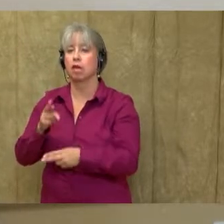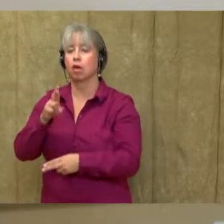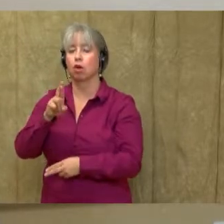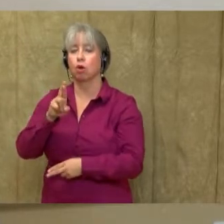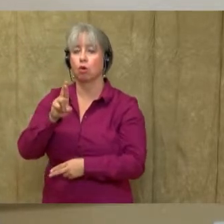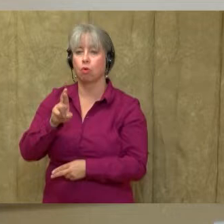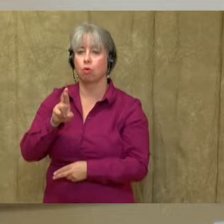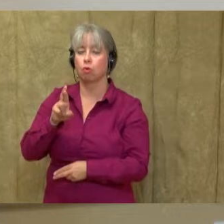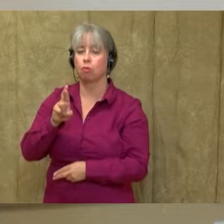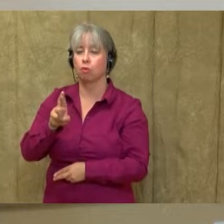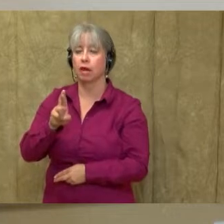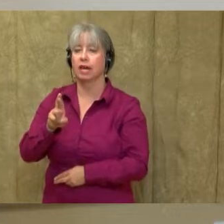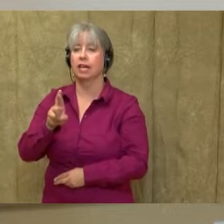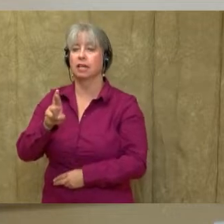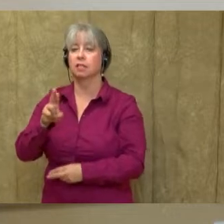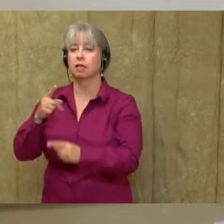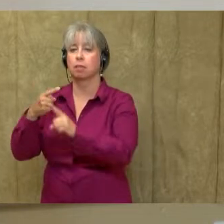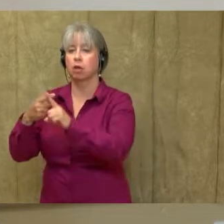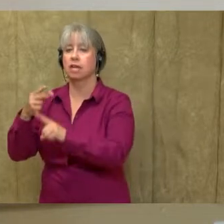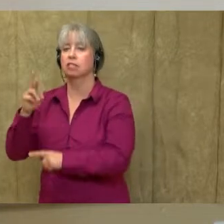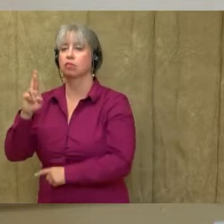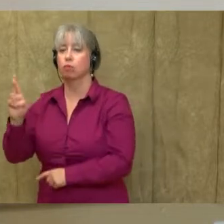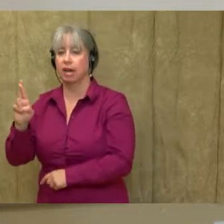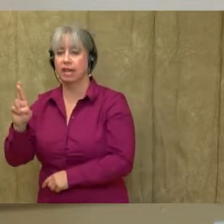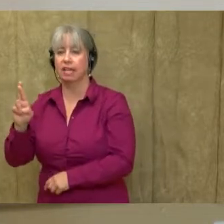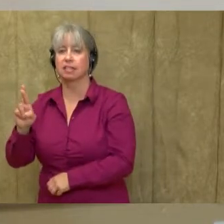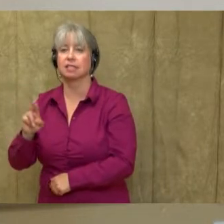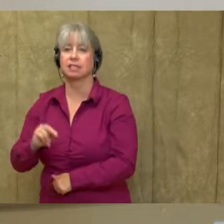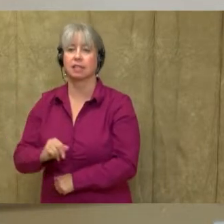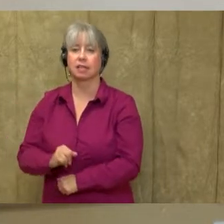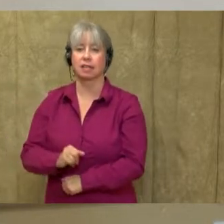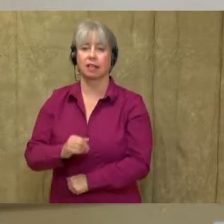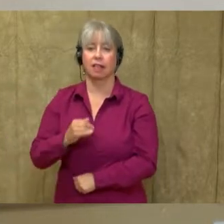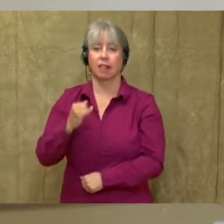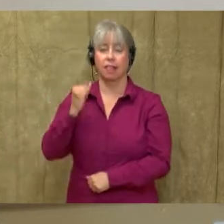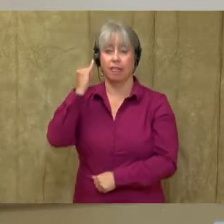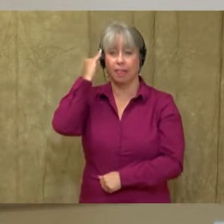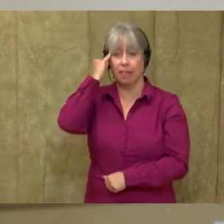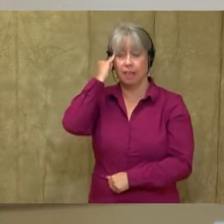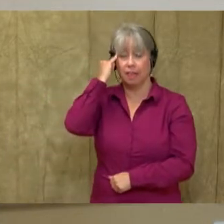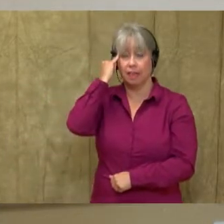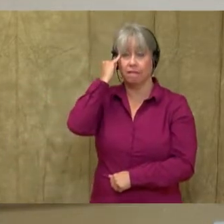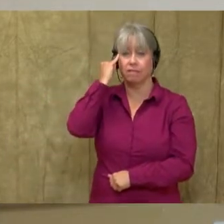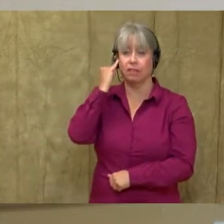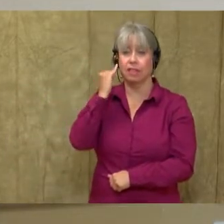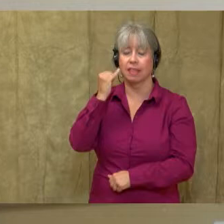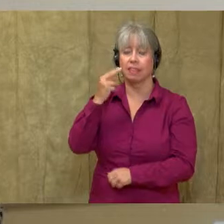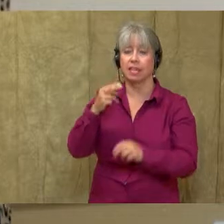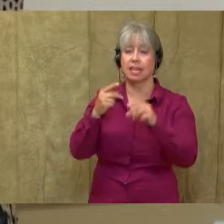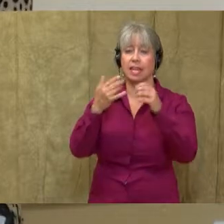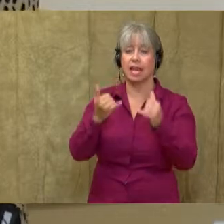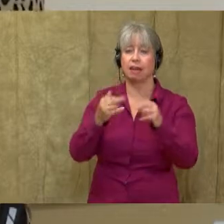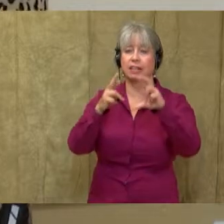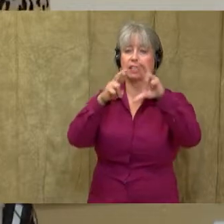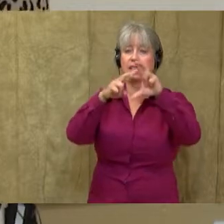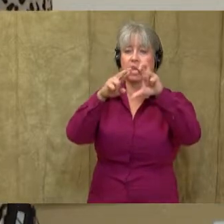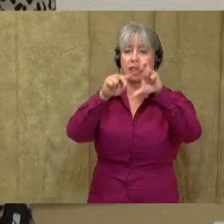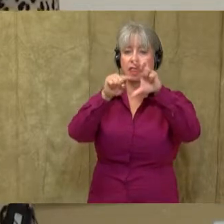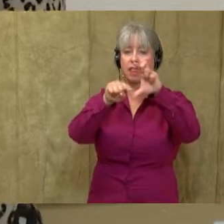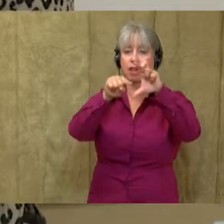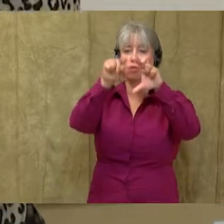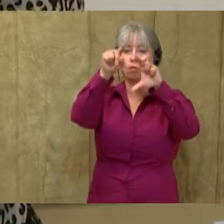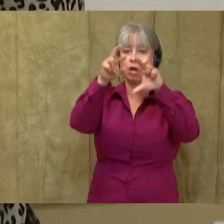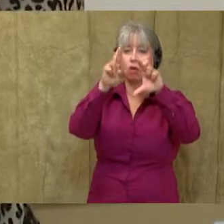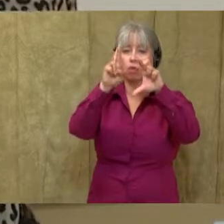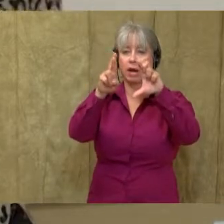radius. So here, if I say that, then I can say that the height is the radius plus